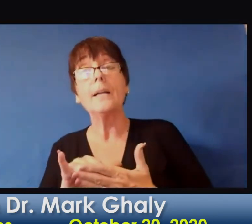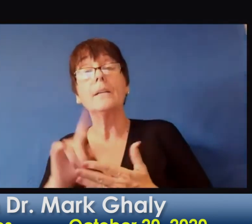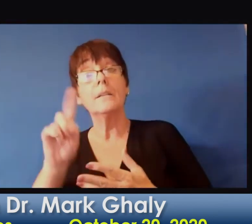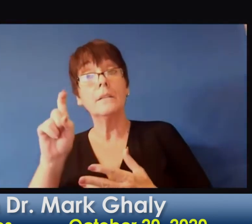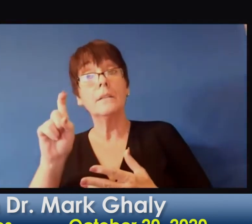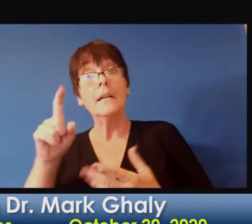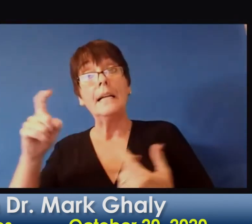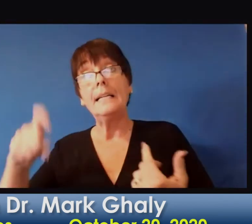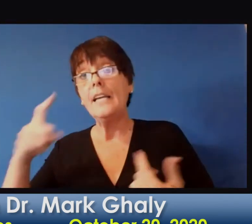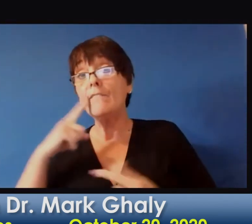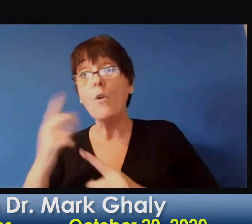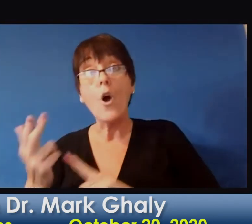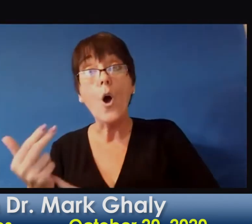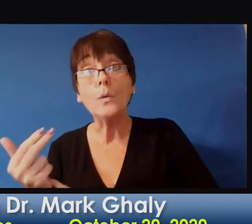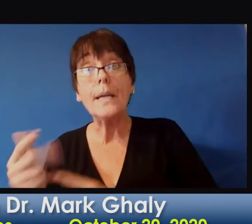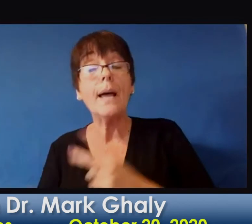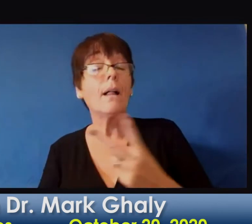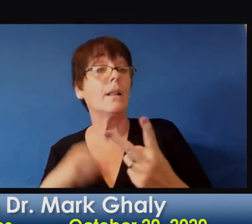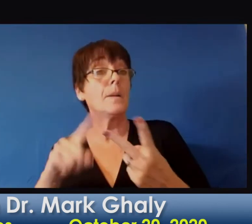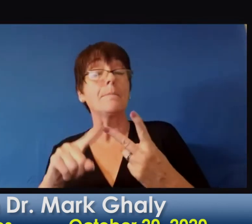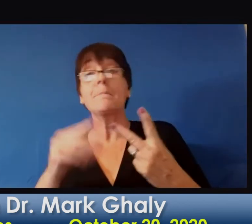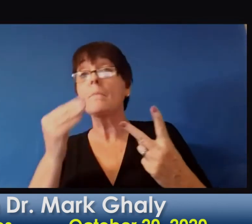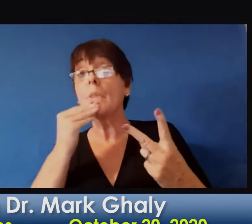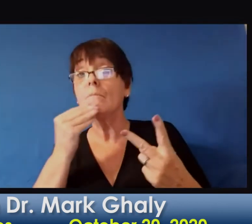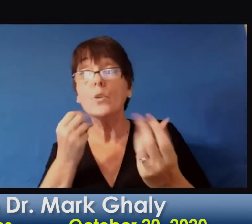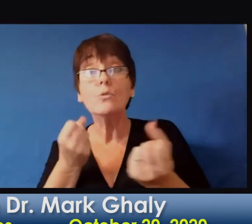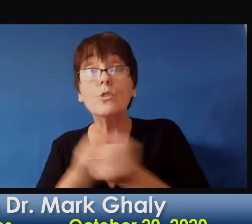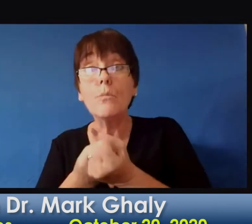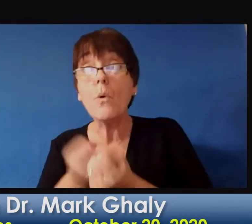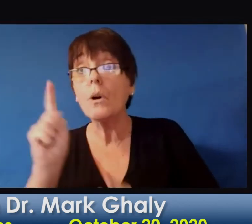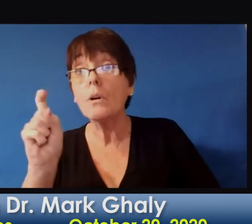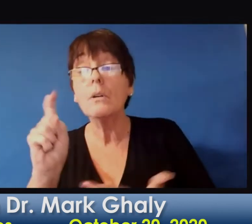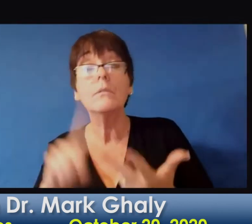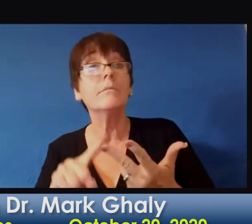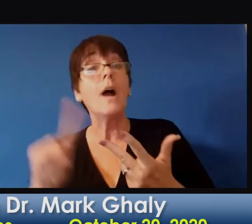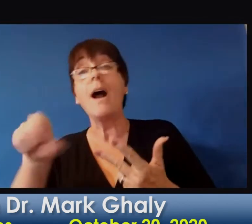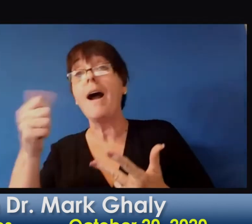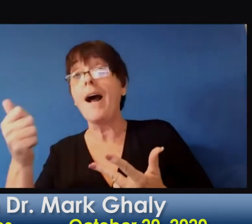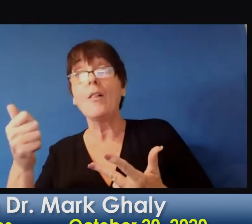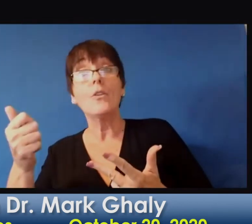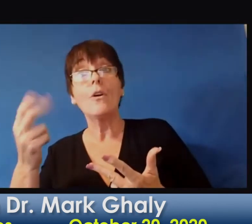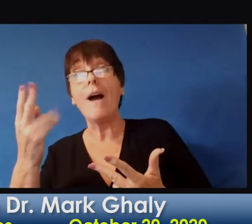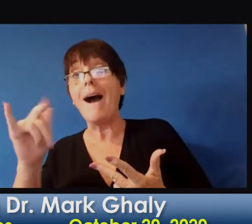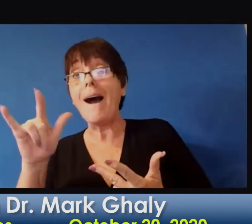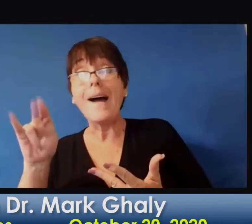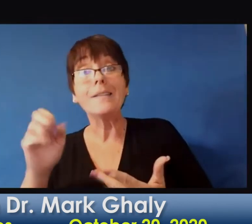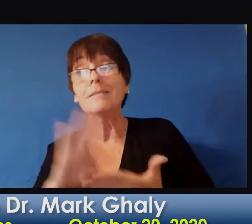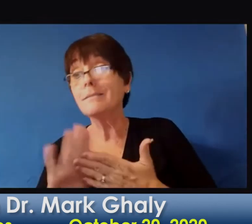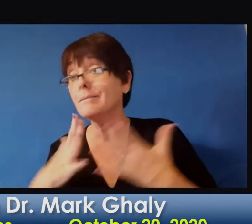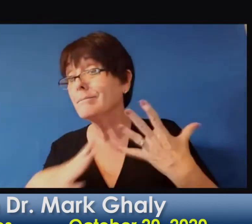the need for a hotel, food support, other hygiene, or